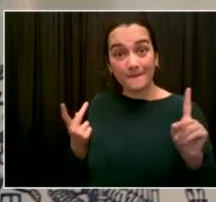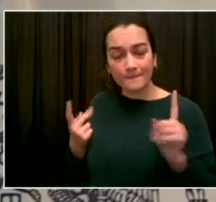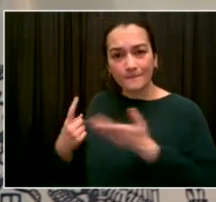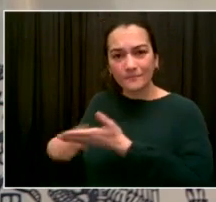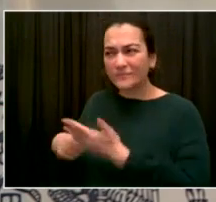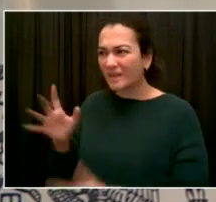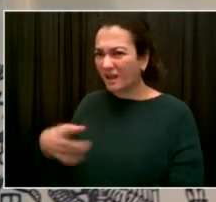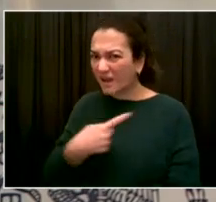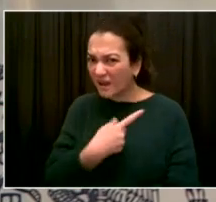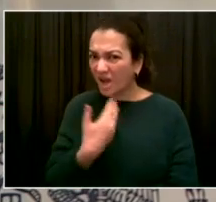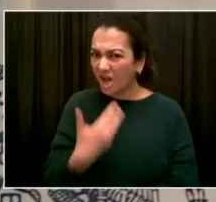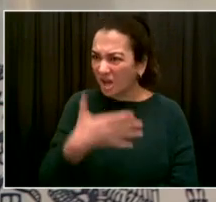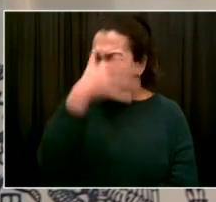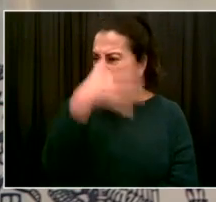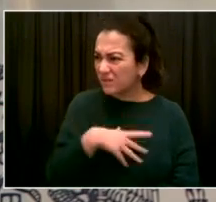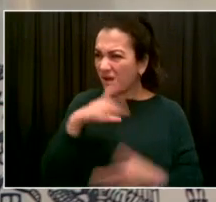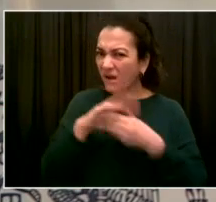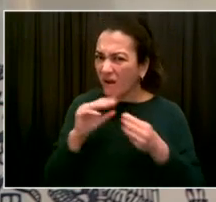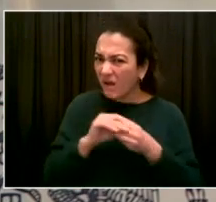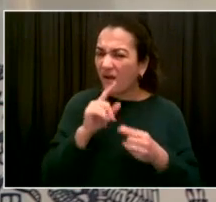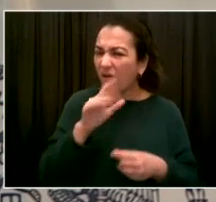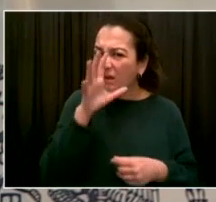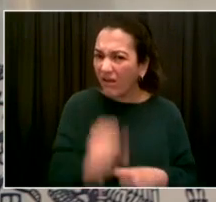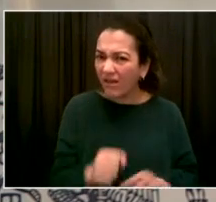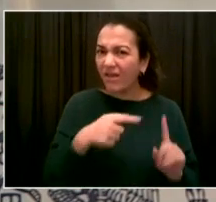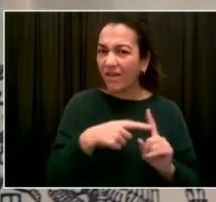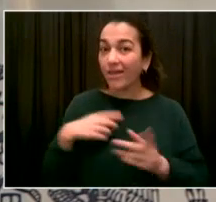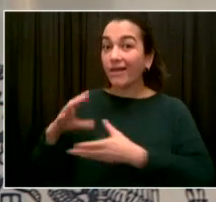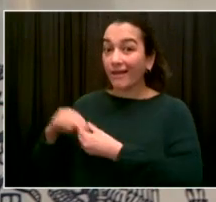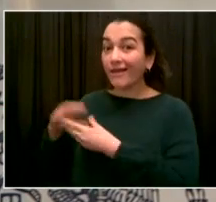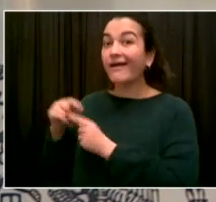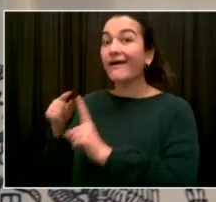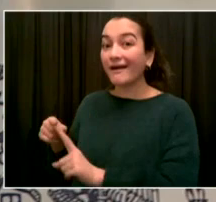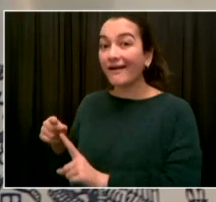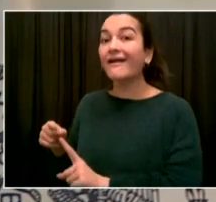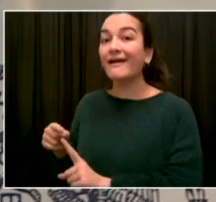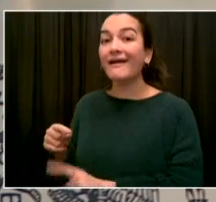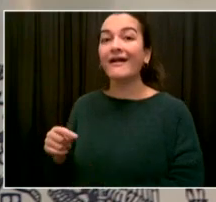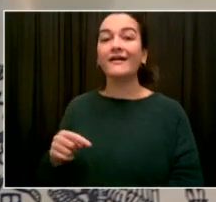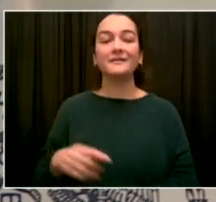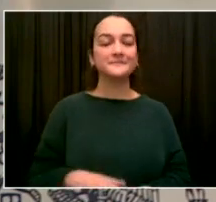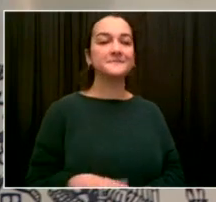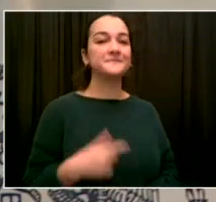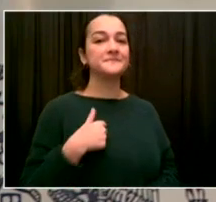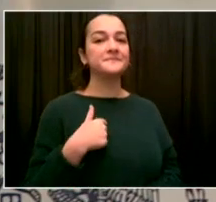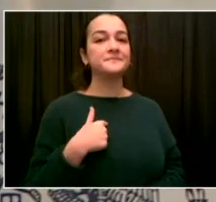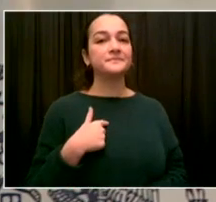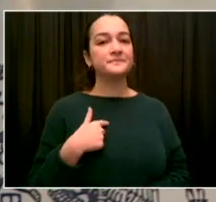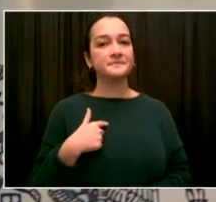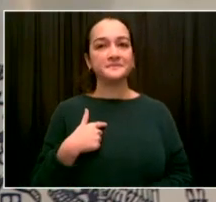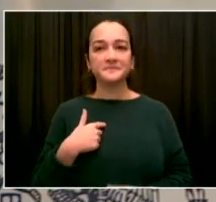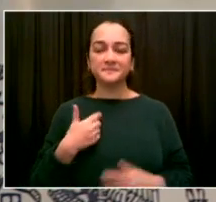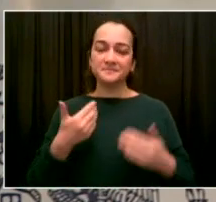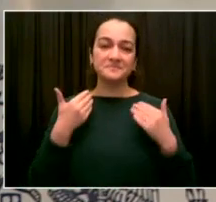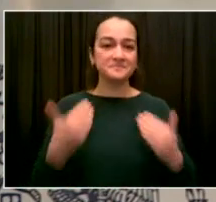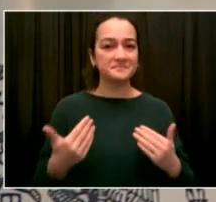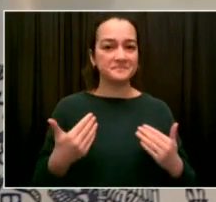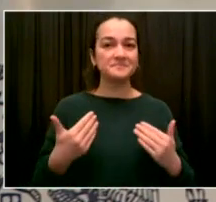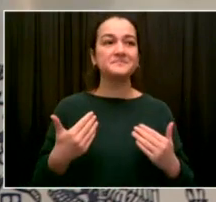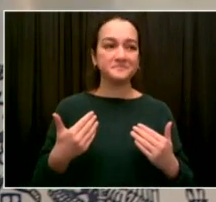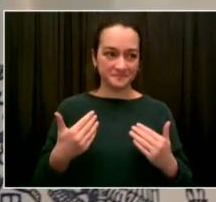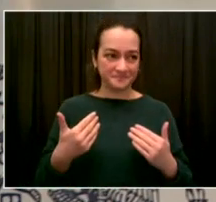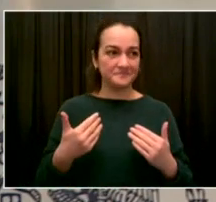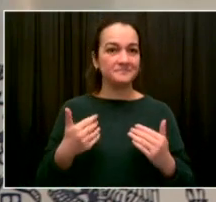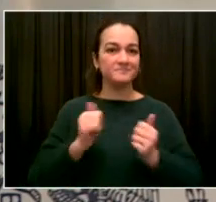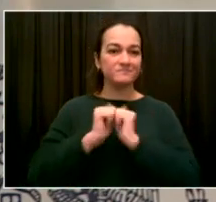of us knew at the time how portentous that would be of the future in which he would become majority leader of the Senate and do